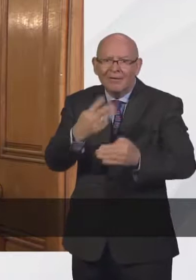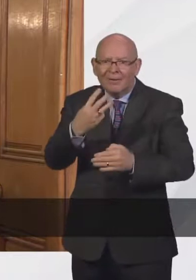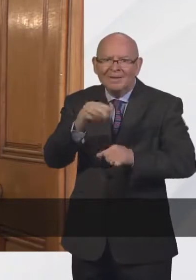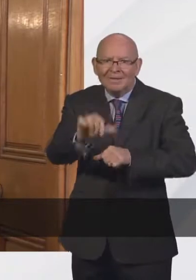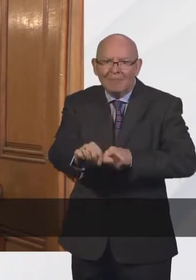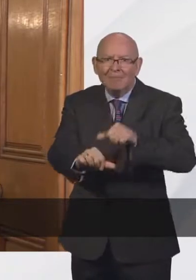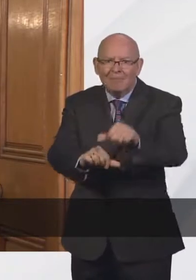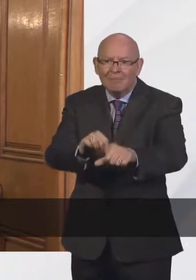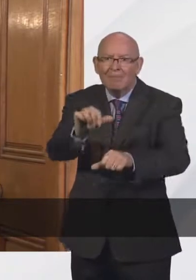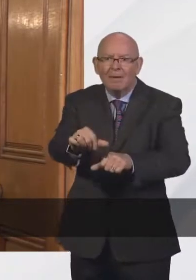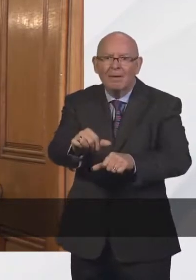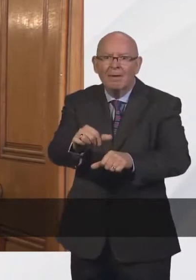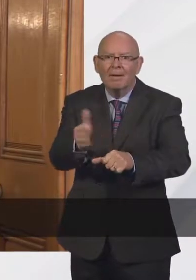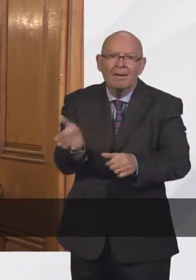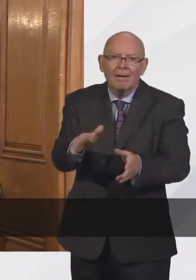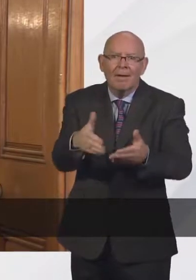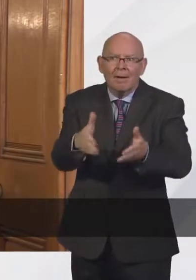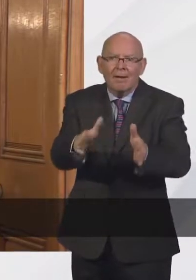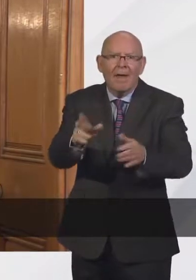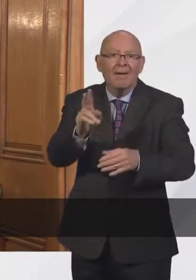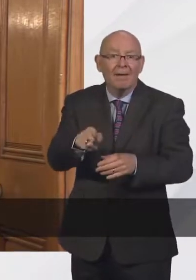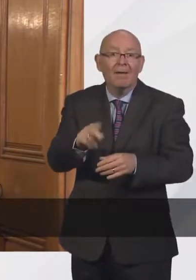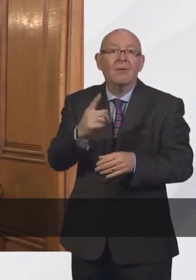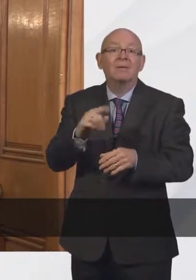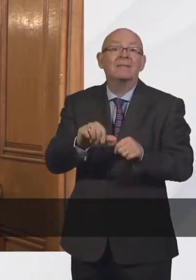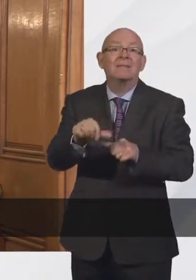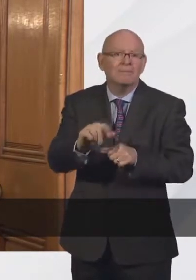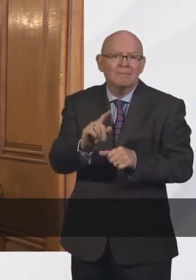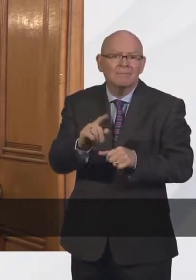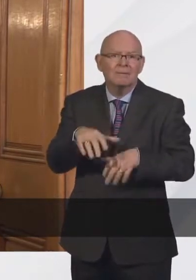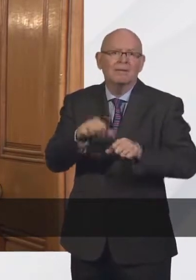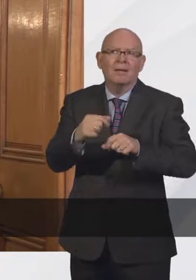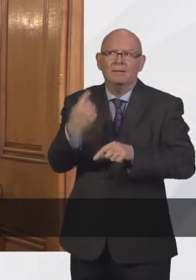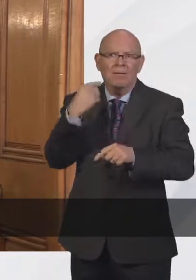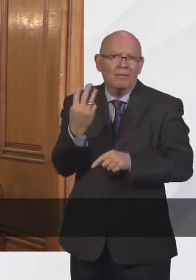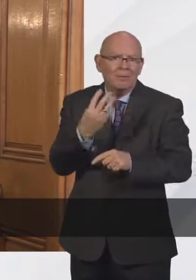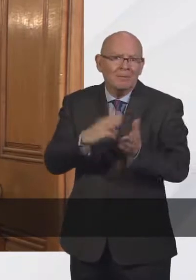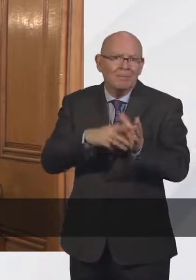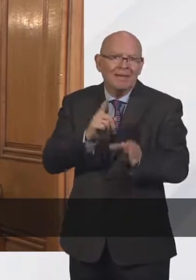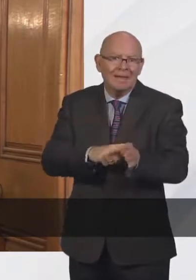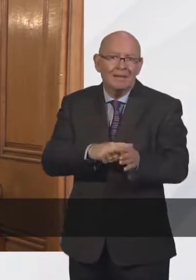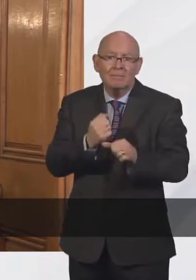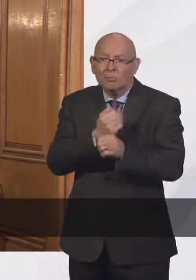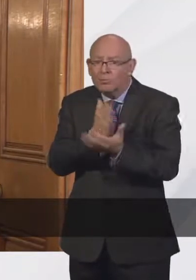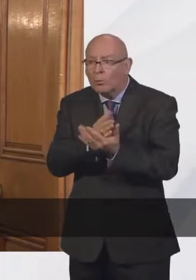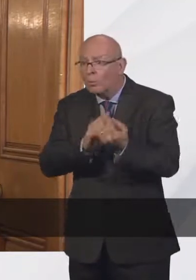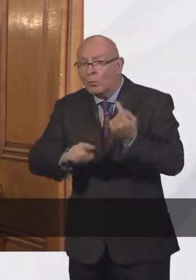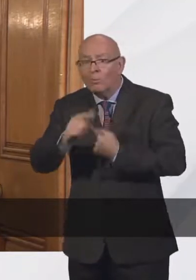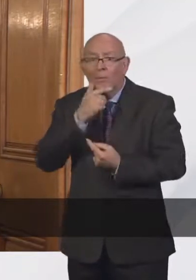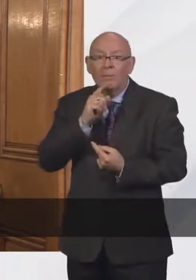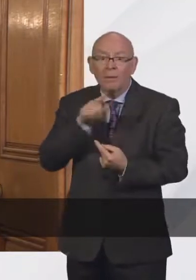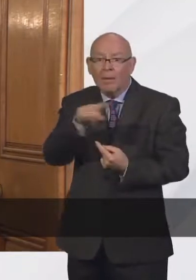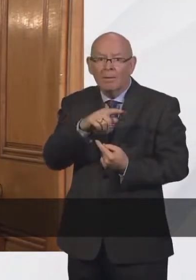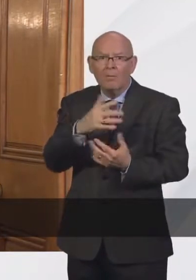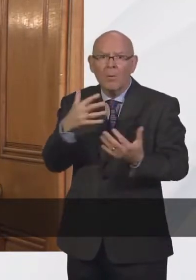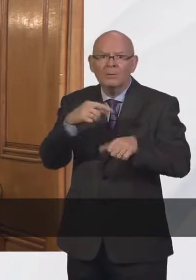2 was implemented as planned in phases on the 1st and the 15th of June. Shops have opened, children have